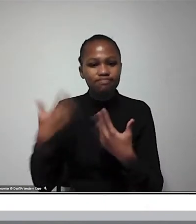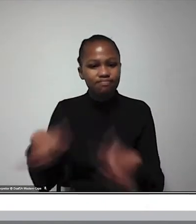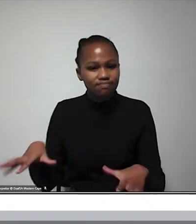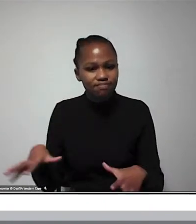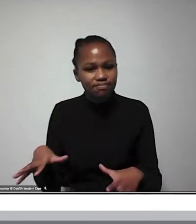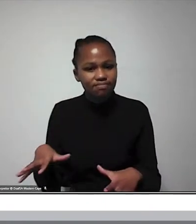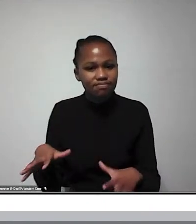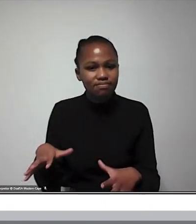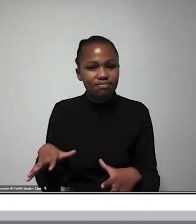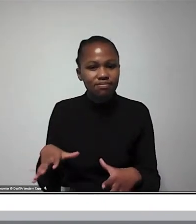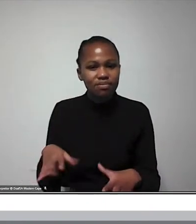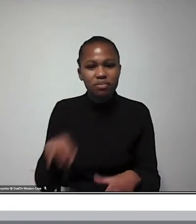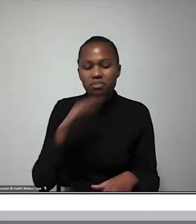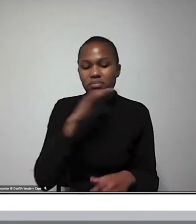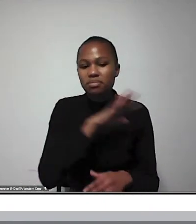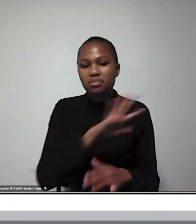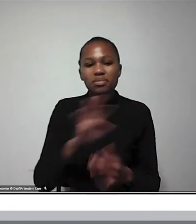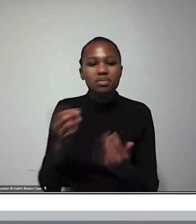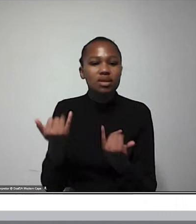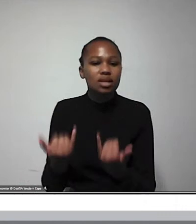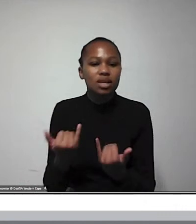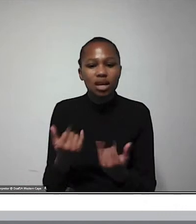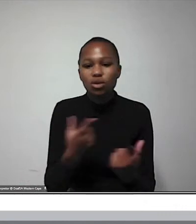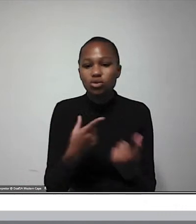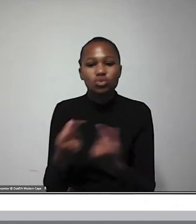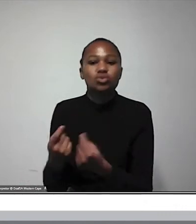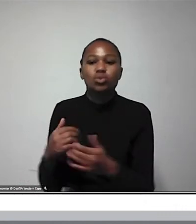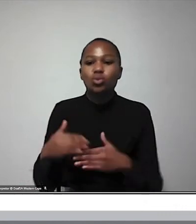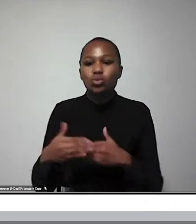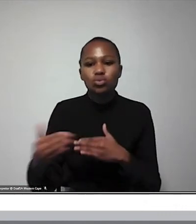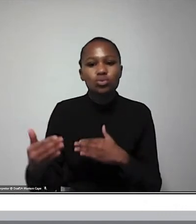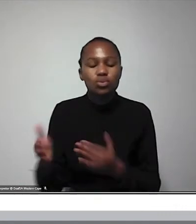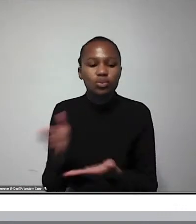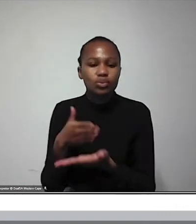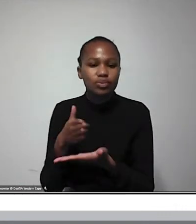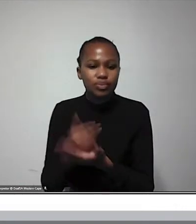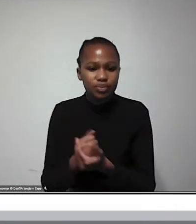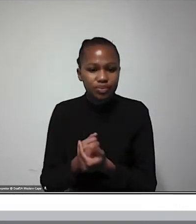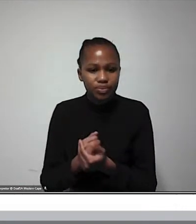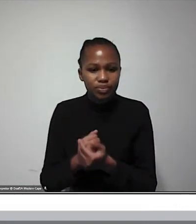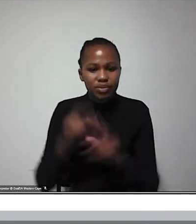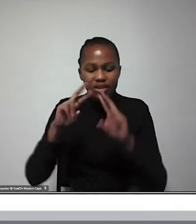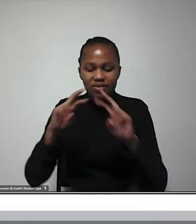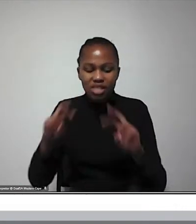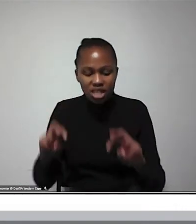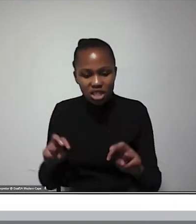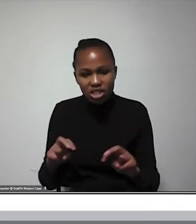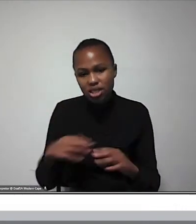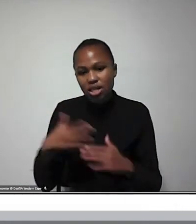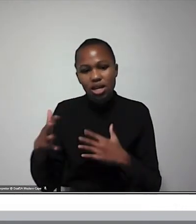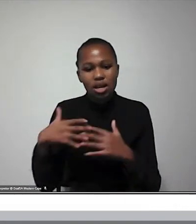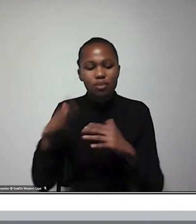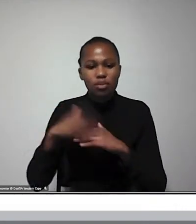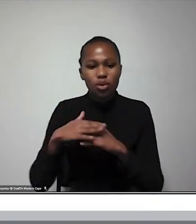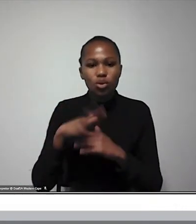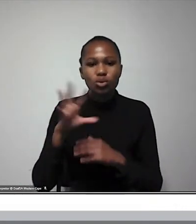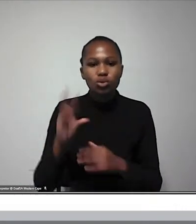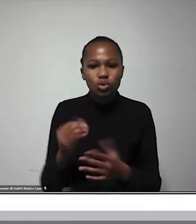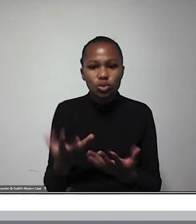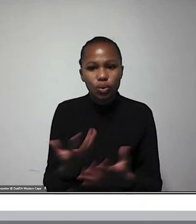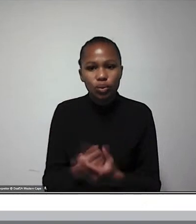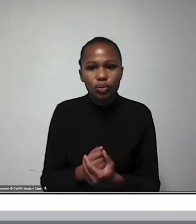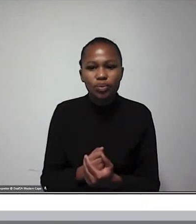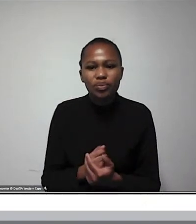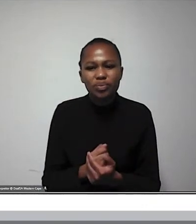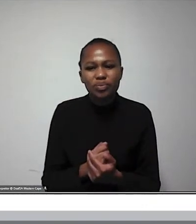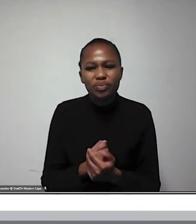they aren't currently running with that investigation anymore. So